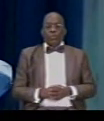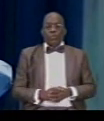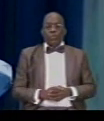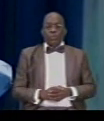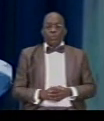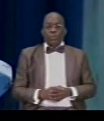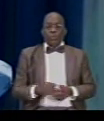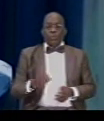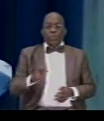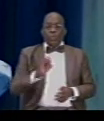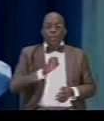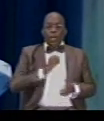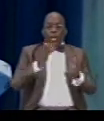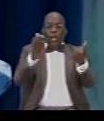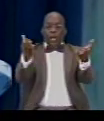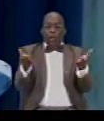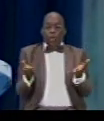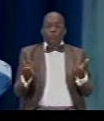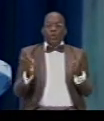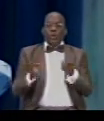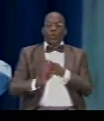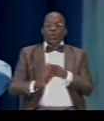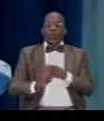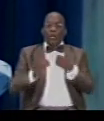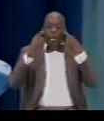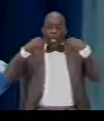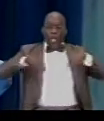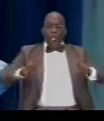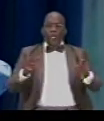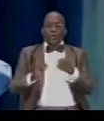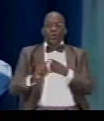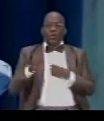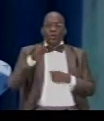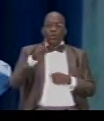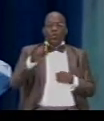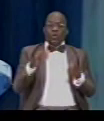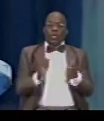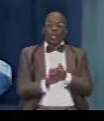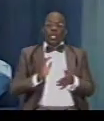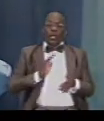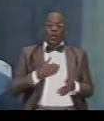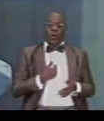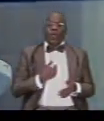I want to announce to you that our beloved and dear Father and the Lord is in the house.